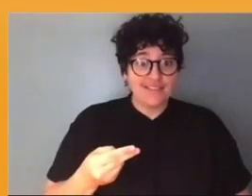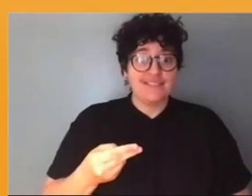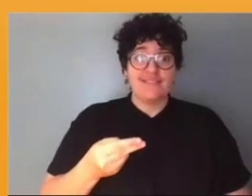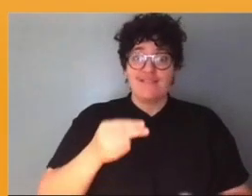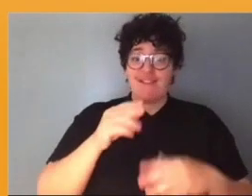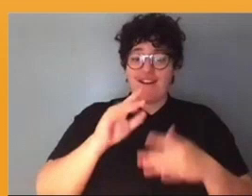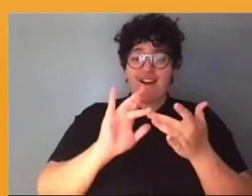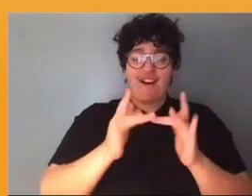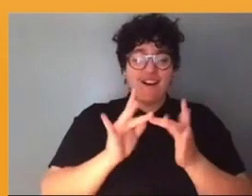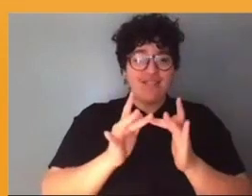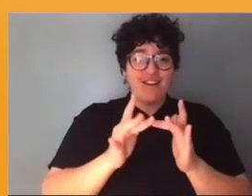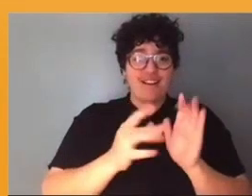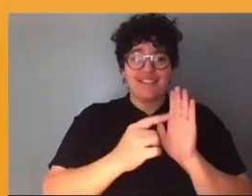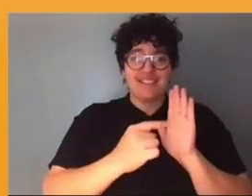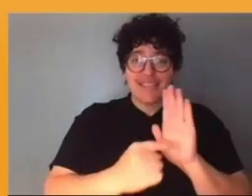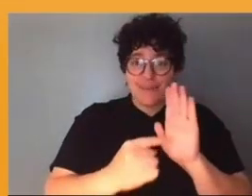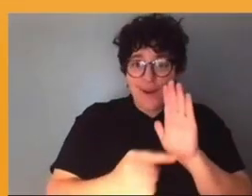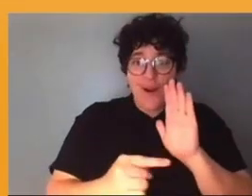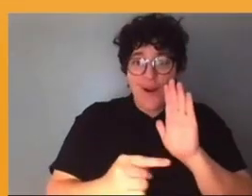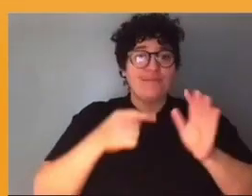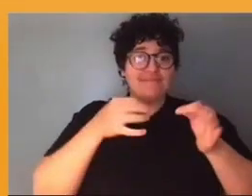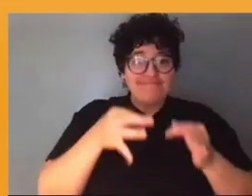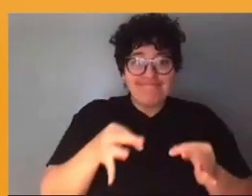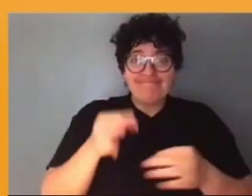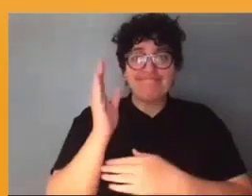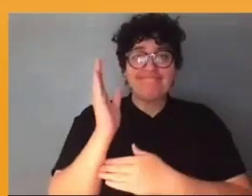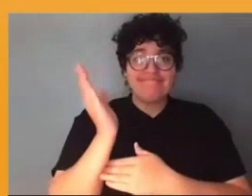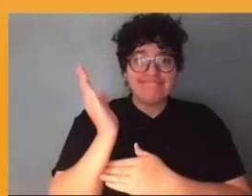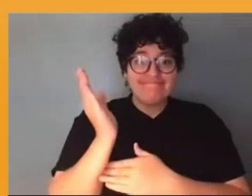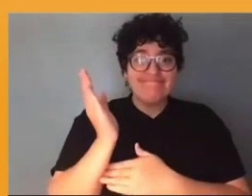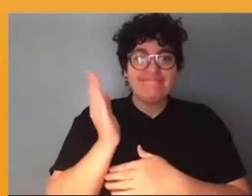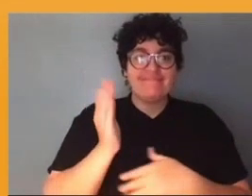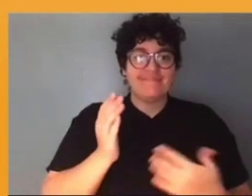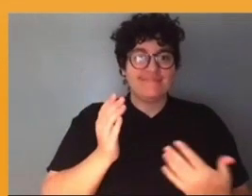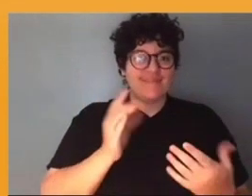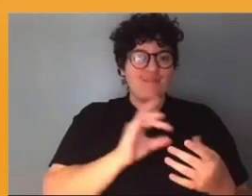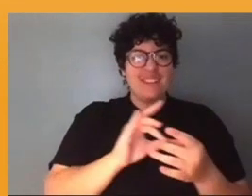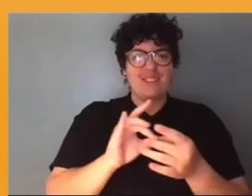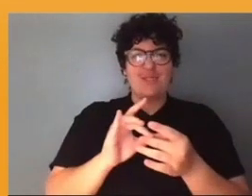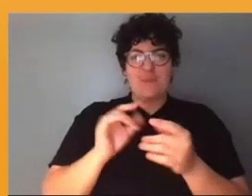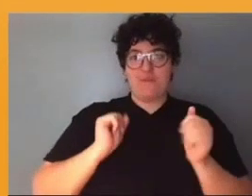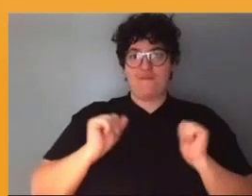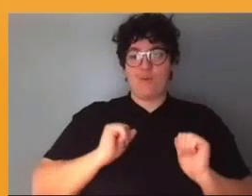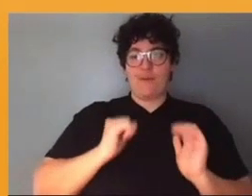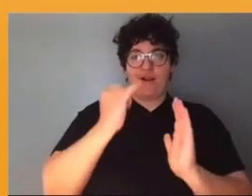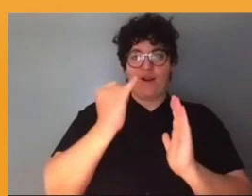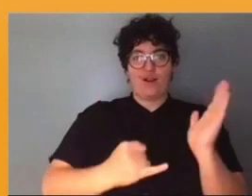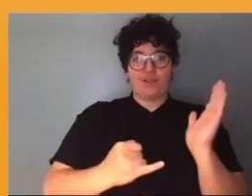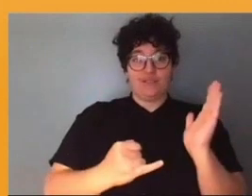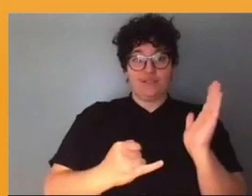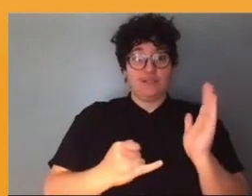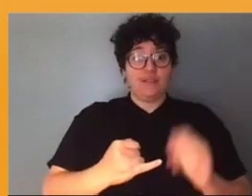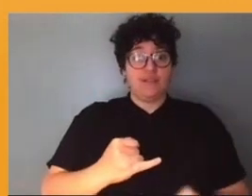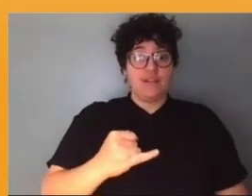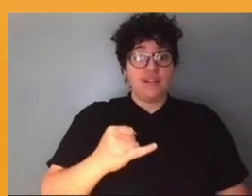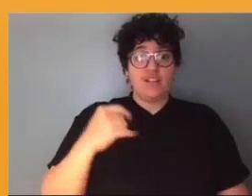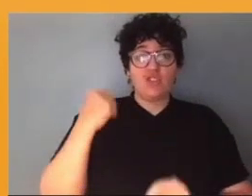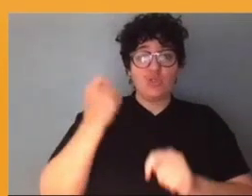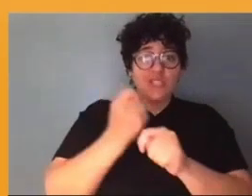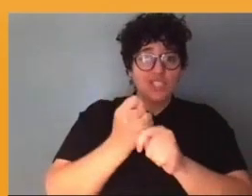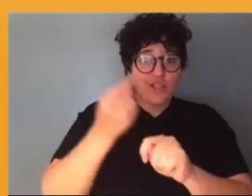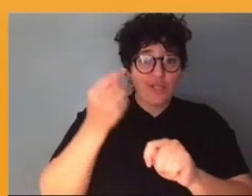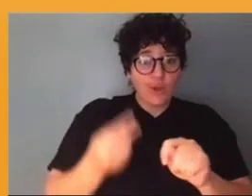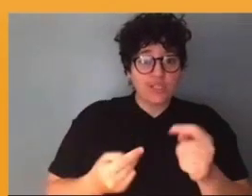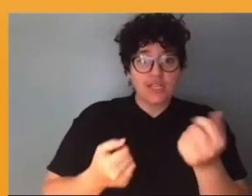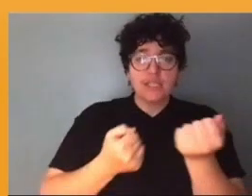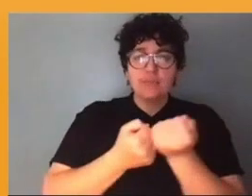and exploring the performing arts. Traditions Thursdays are presented by Cox, who we thank for their generous support.